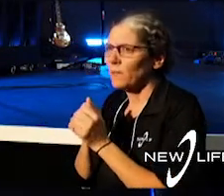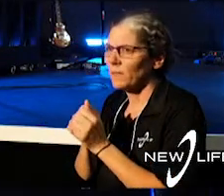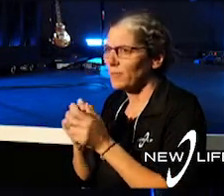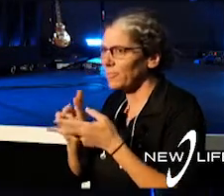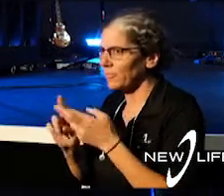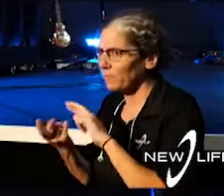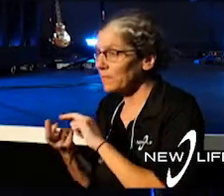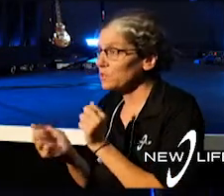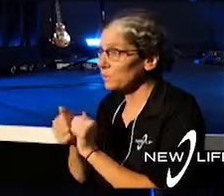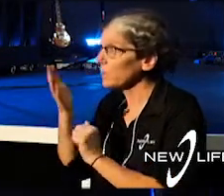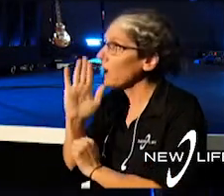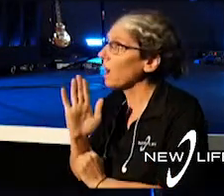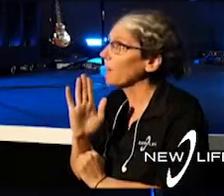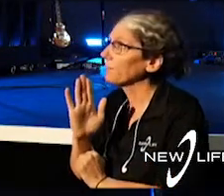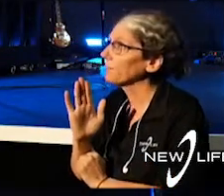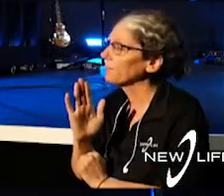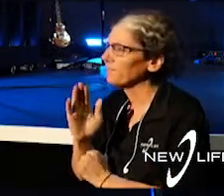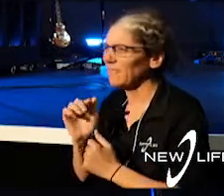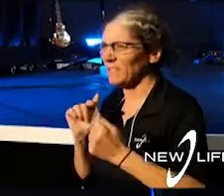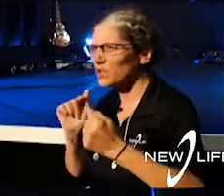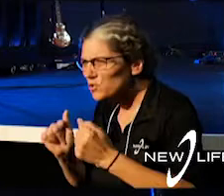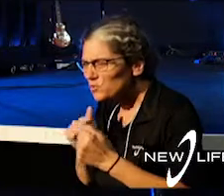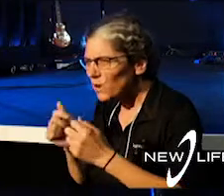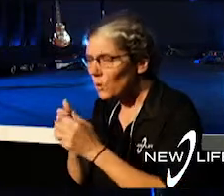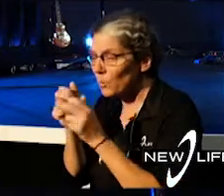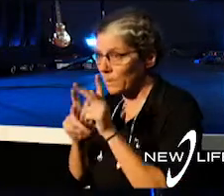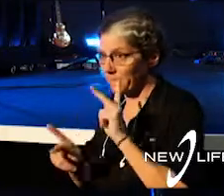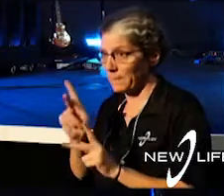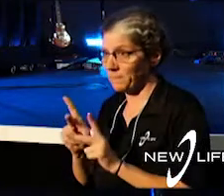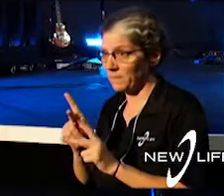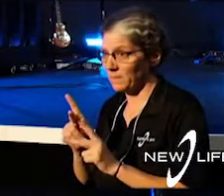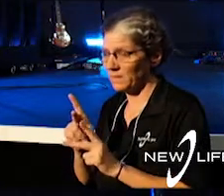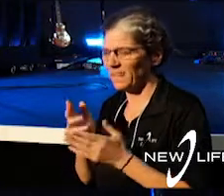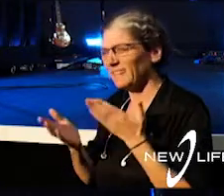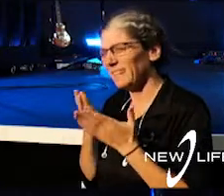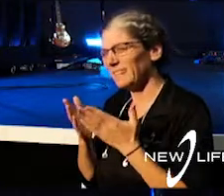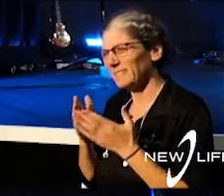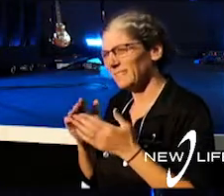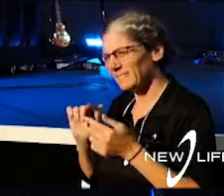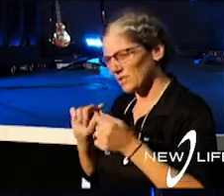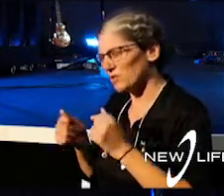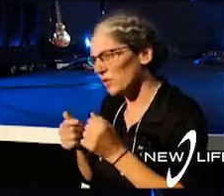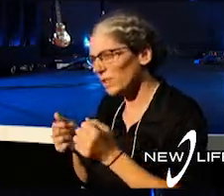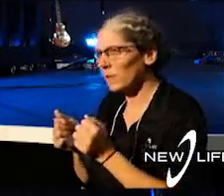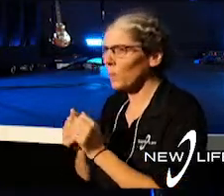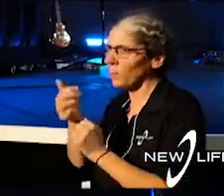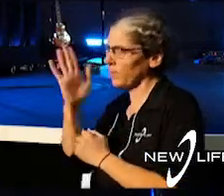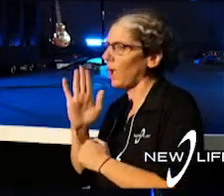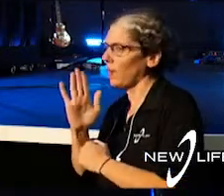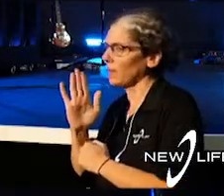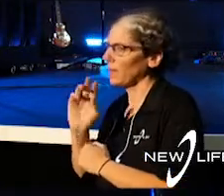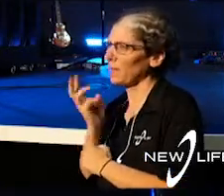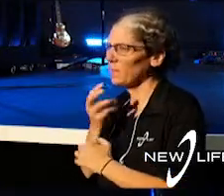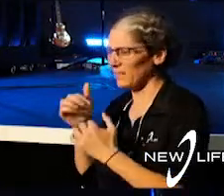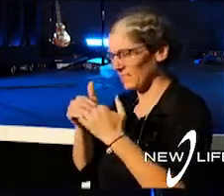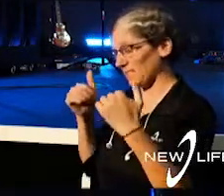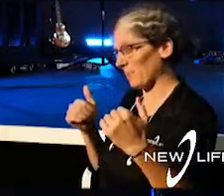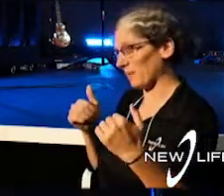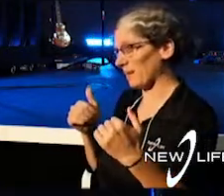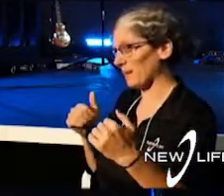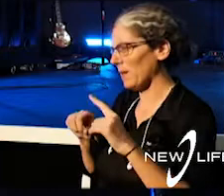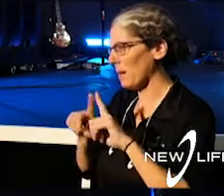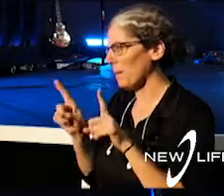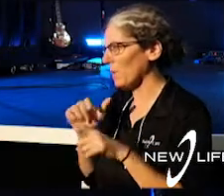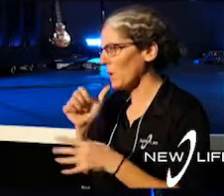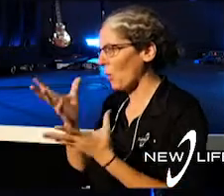And many times, our struggle with other people is an indicator of our struggle with God. And we want to separate them. We want to put